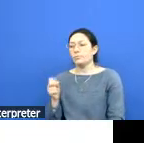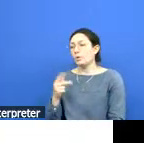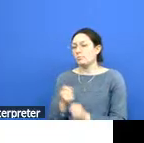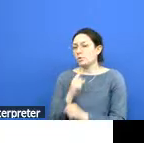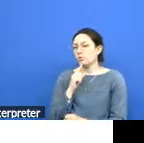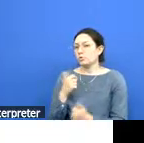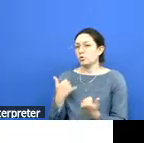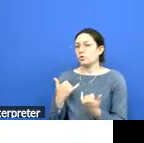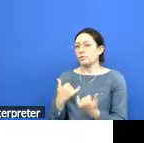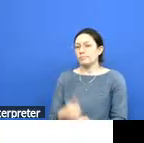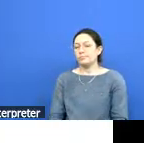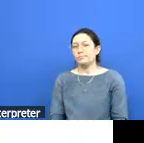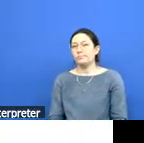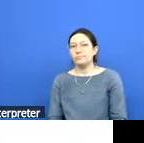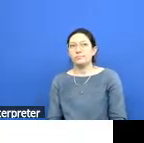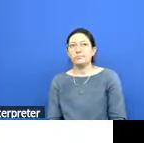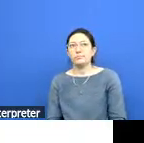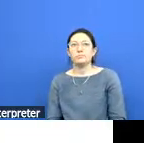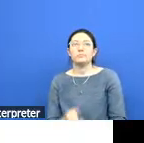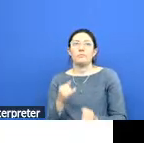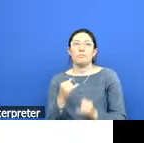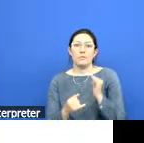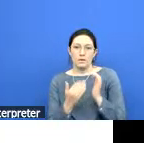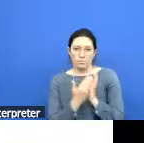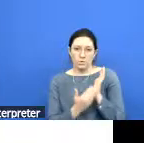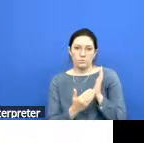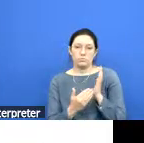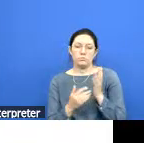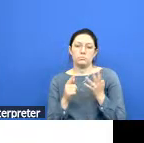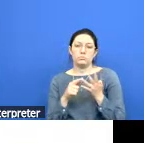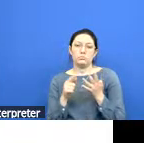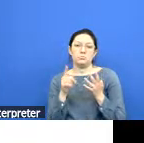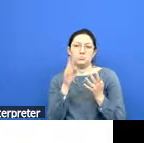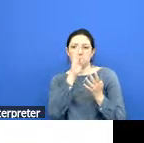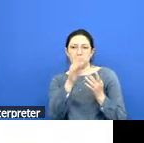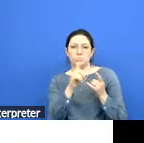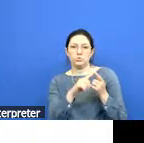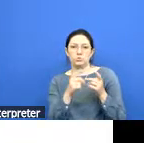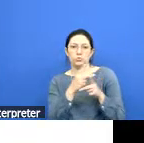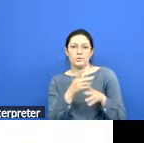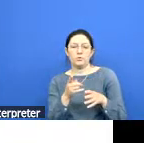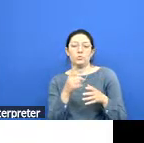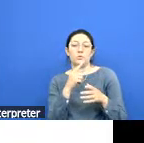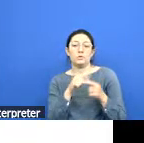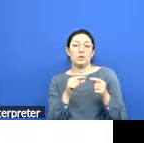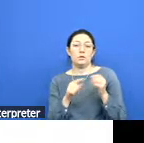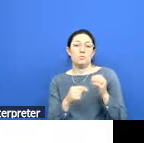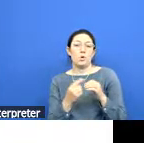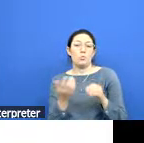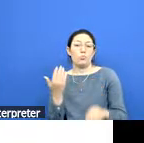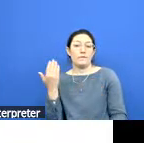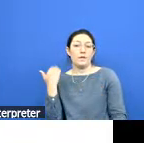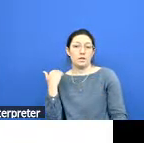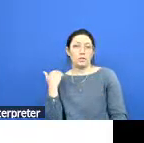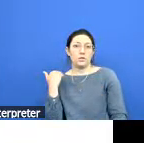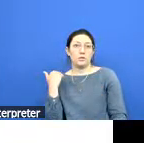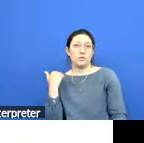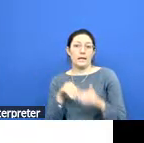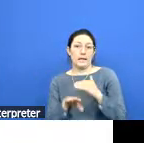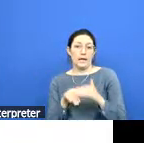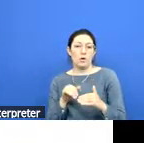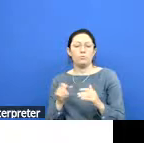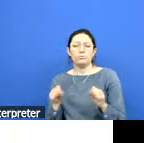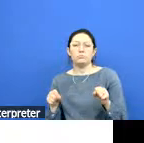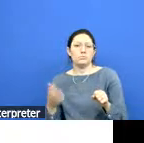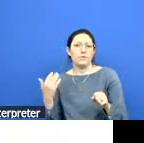Yep. In my last case, Supervisor Schultz, what you said about it was a previous, in and out. Absolutely,